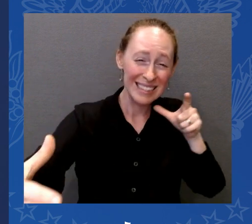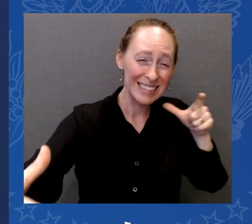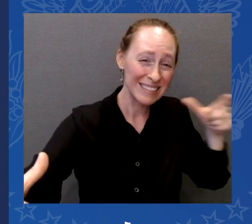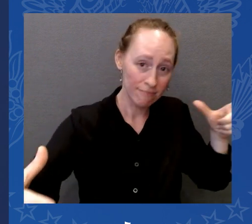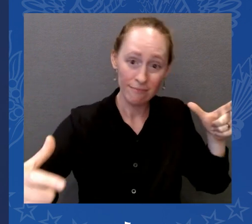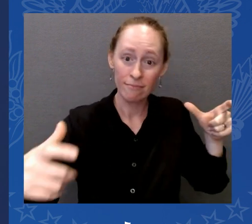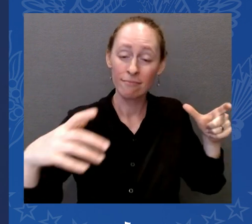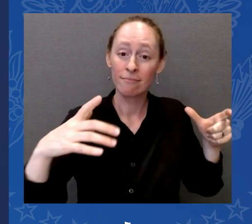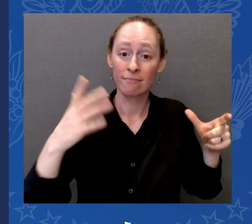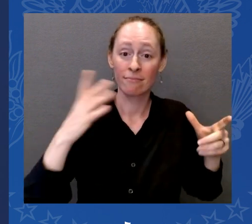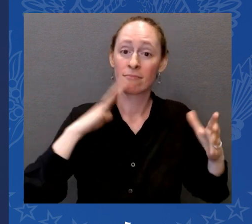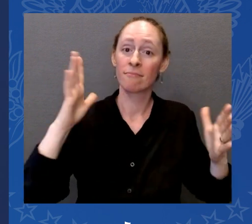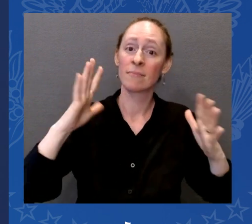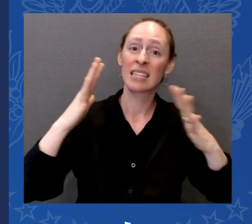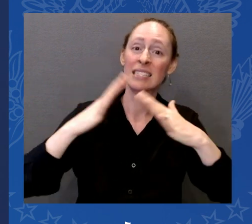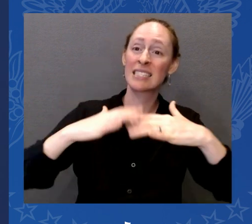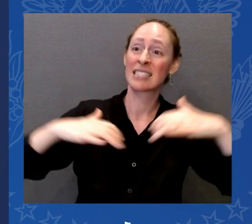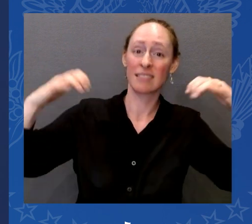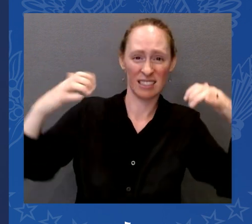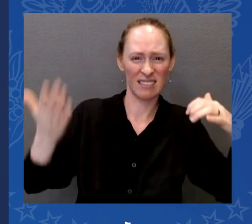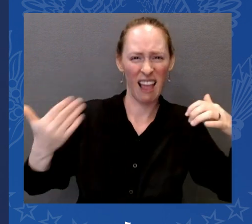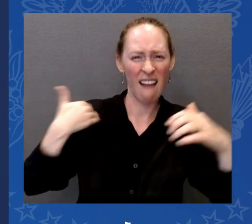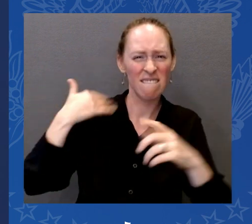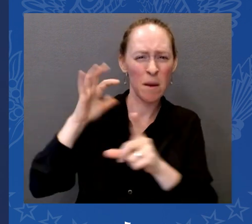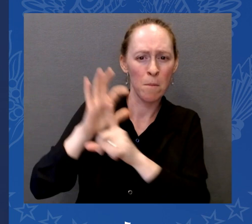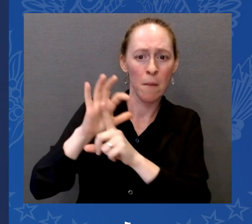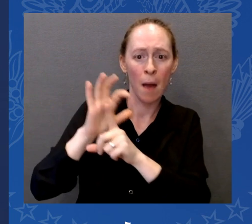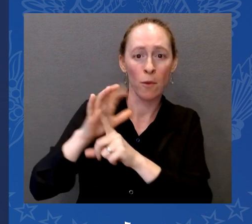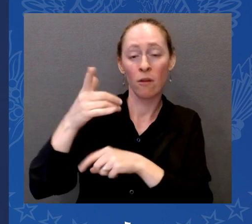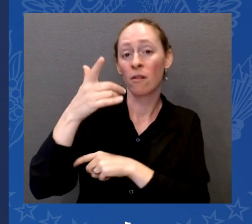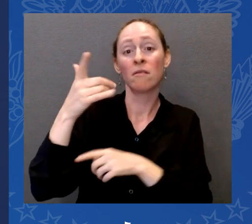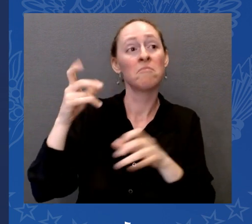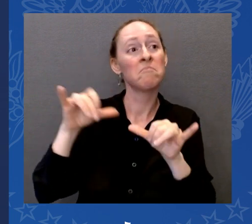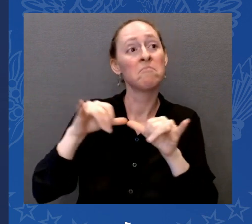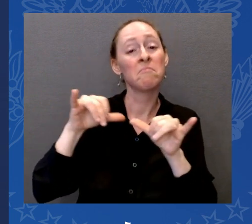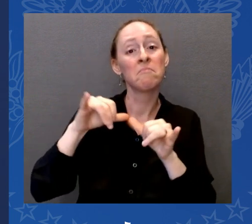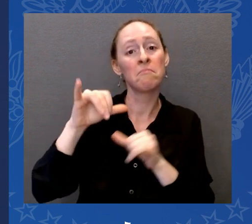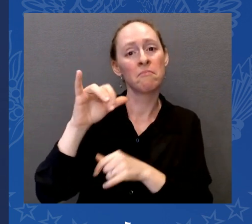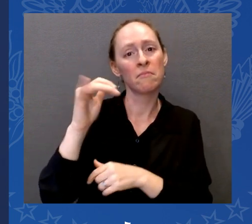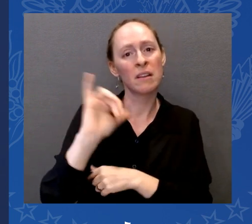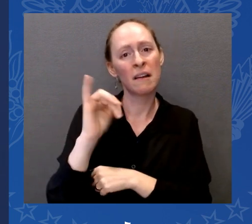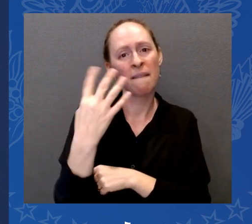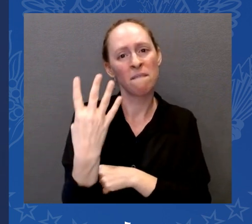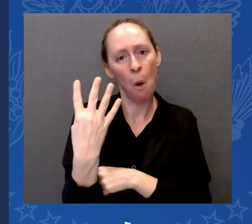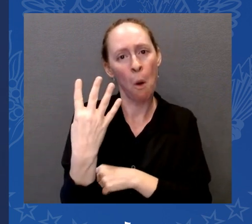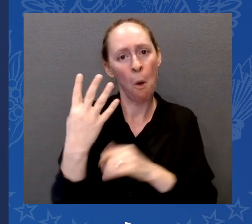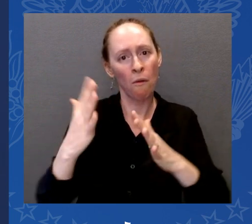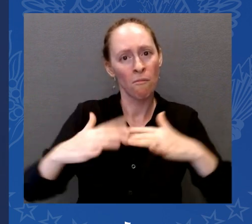You guys have no idea. It's going to run, and it's going to run entirely on renewable energy.